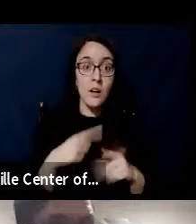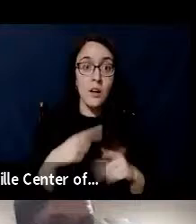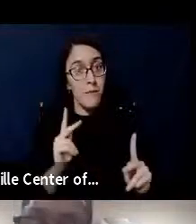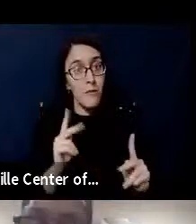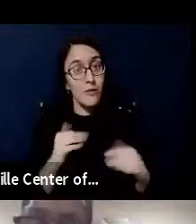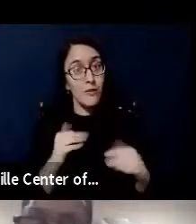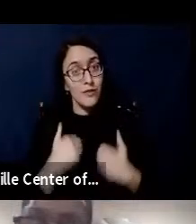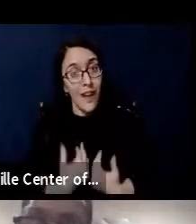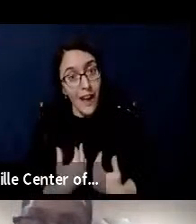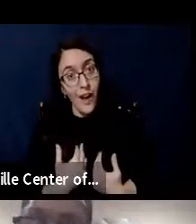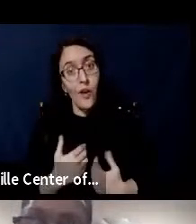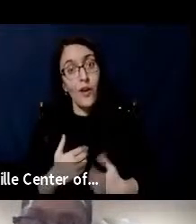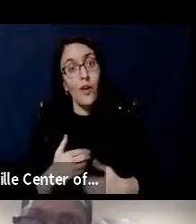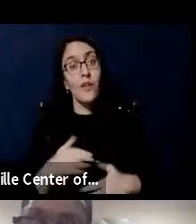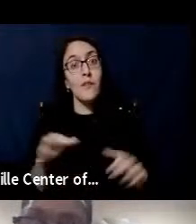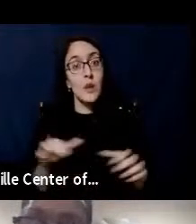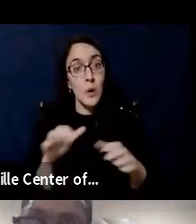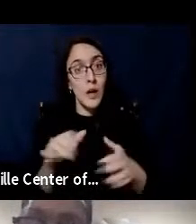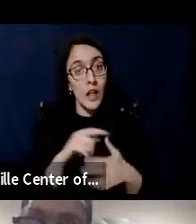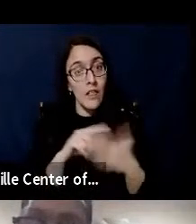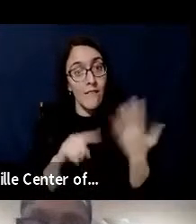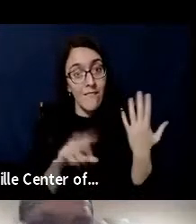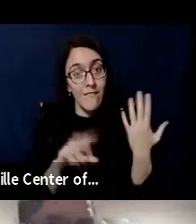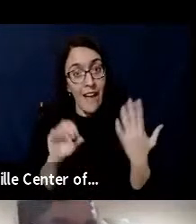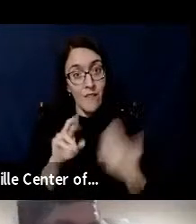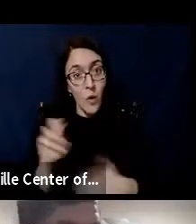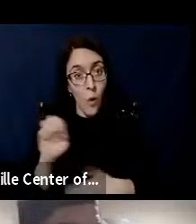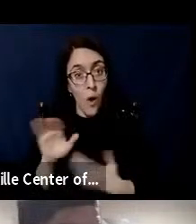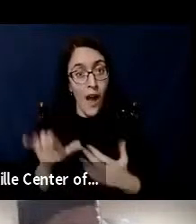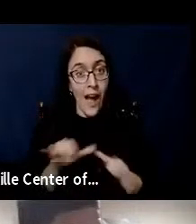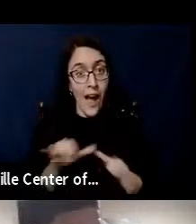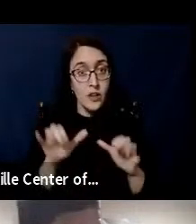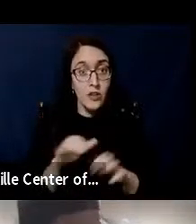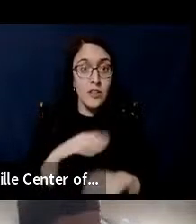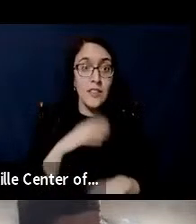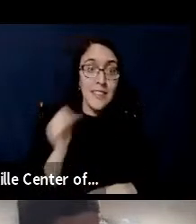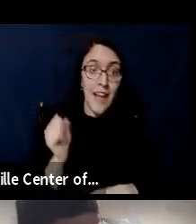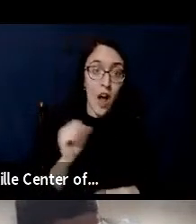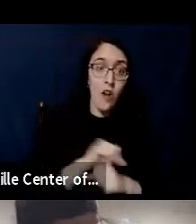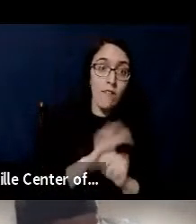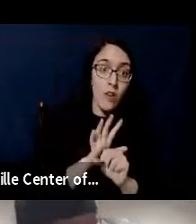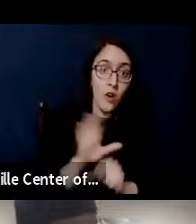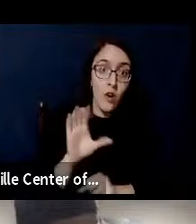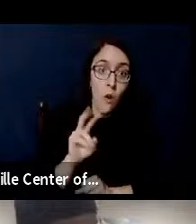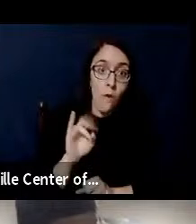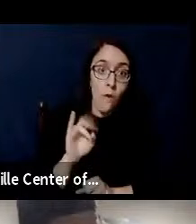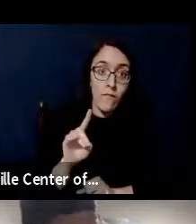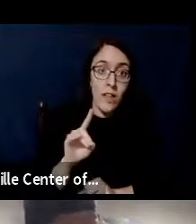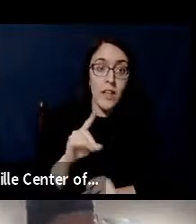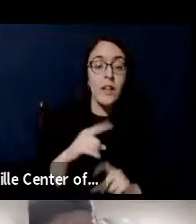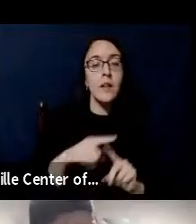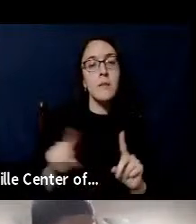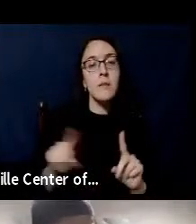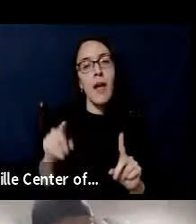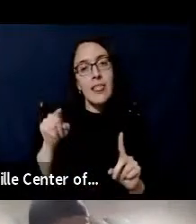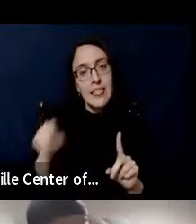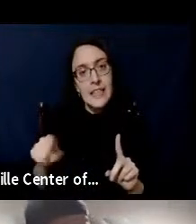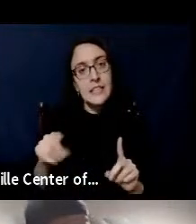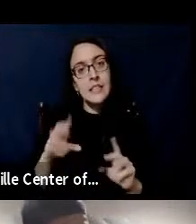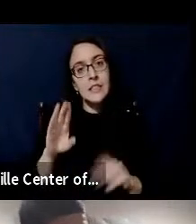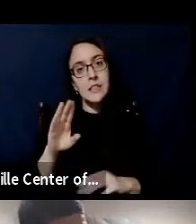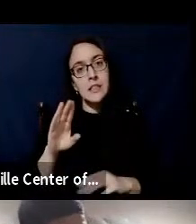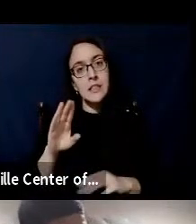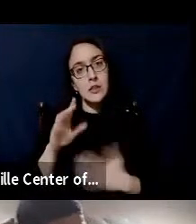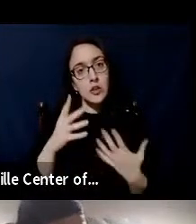of practicing the 5 core actions and tired of COVID being around. This one is actually written,